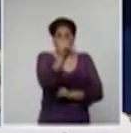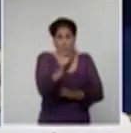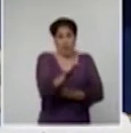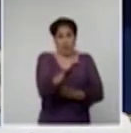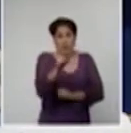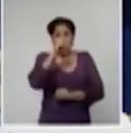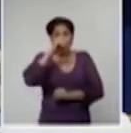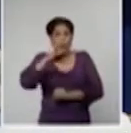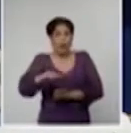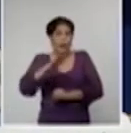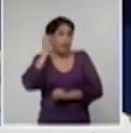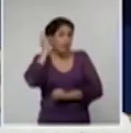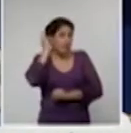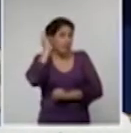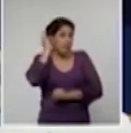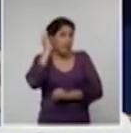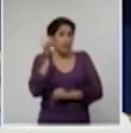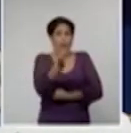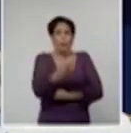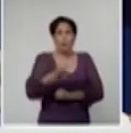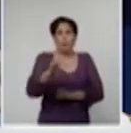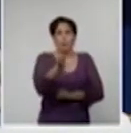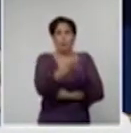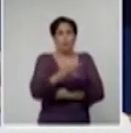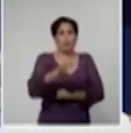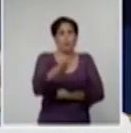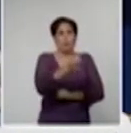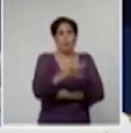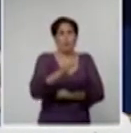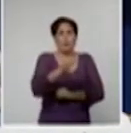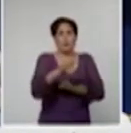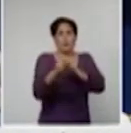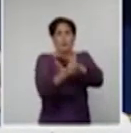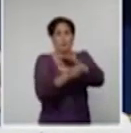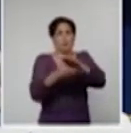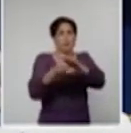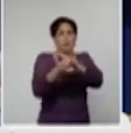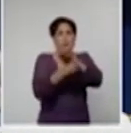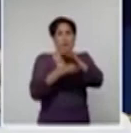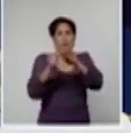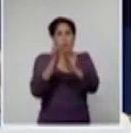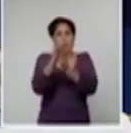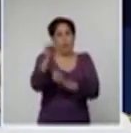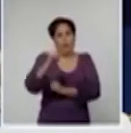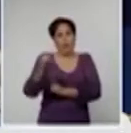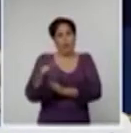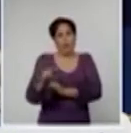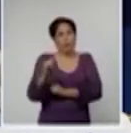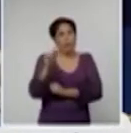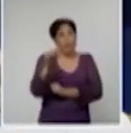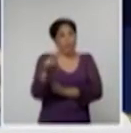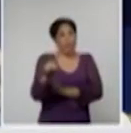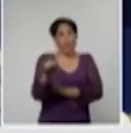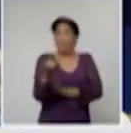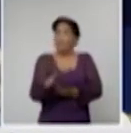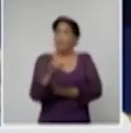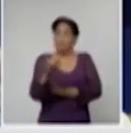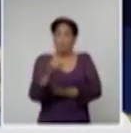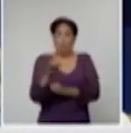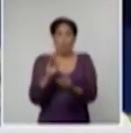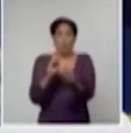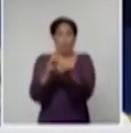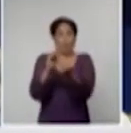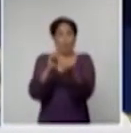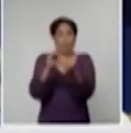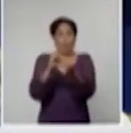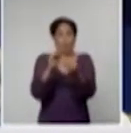discharged. They've all had a favorable clinical evolution and they've had a satisfactory evolution in all cases. And